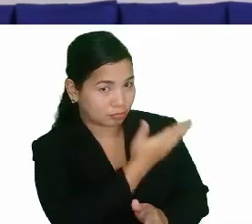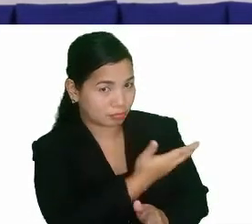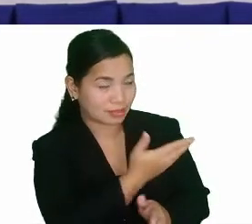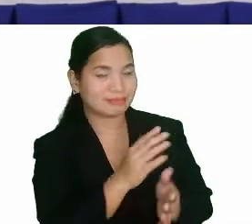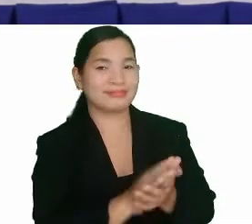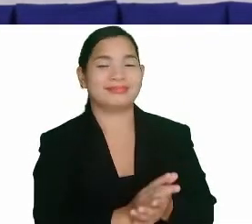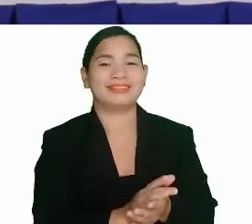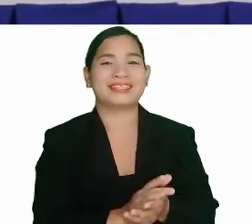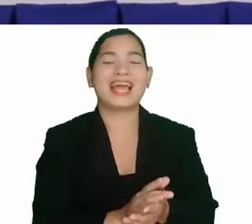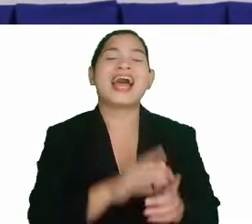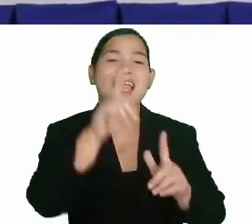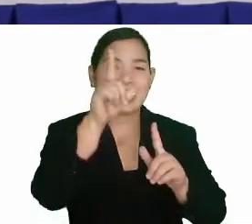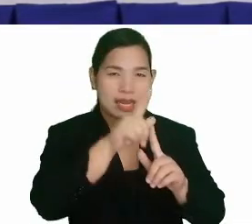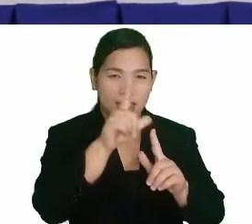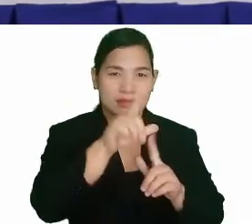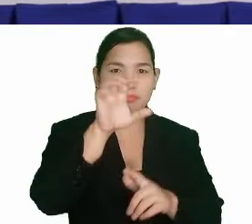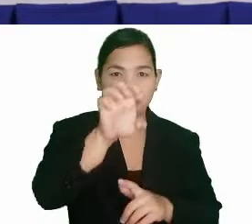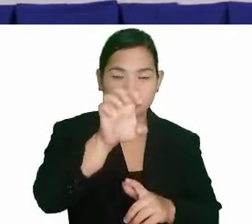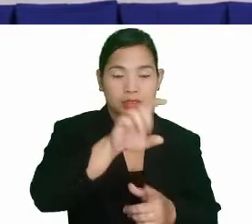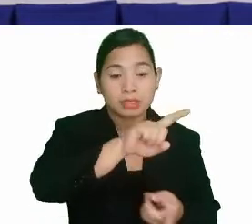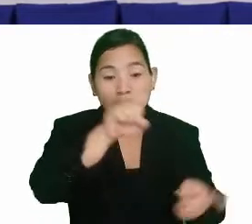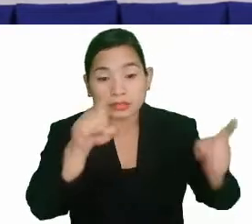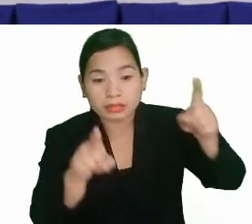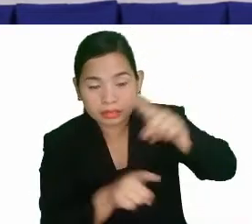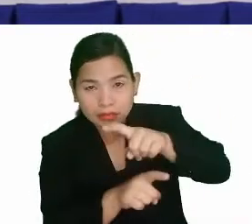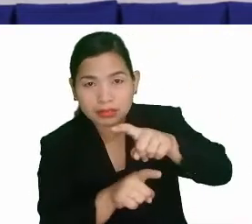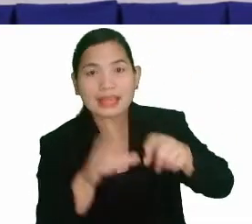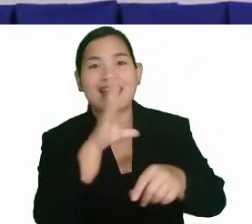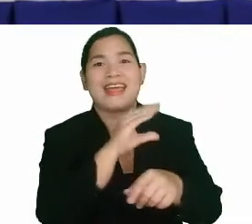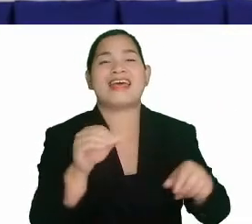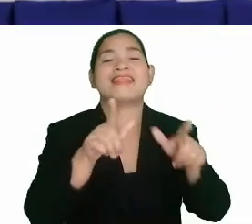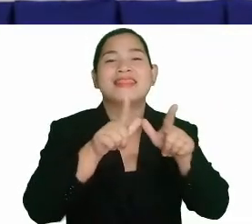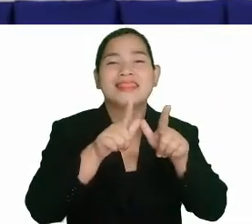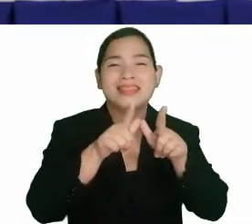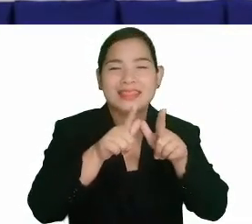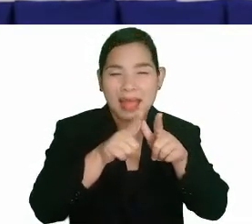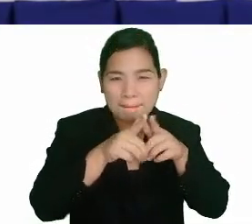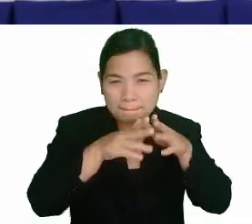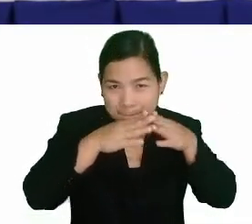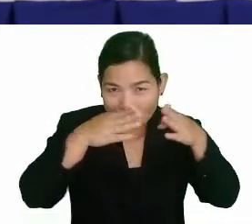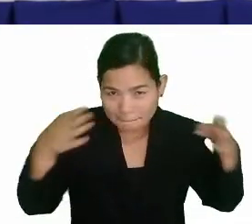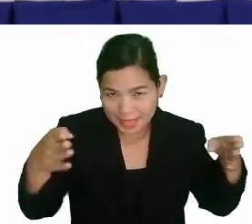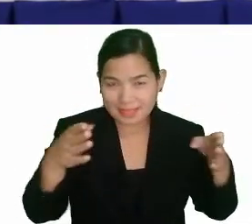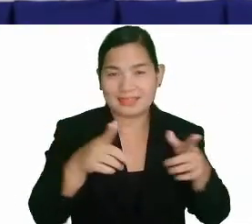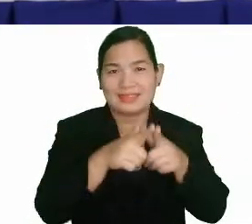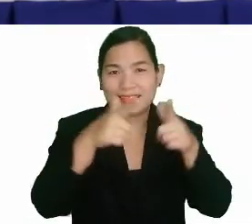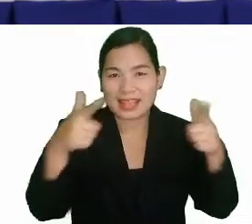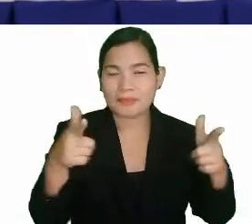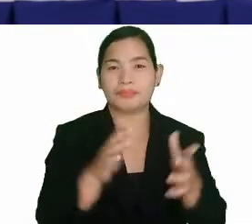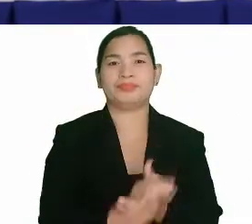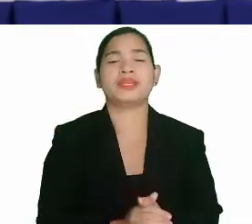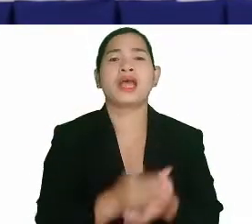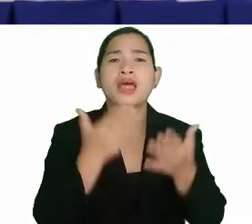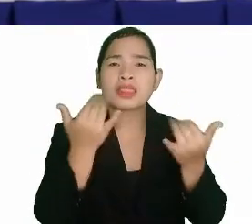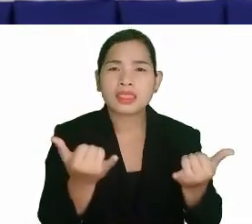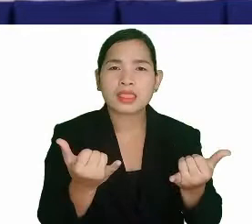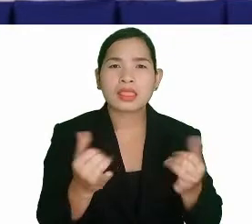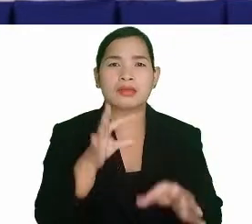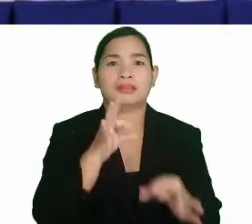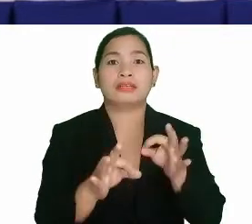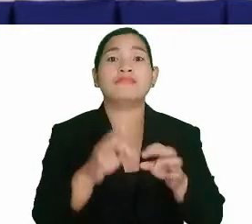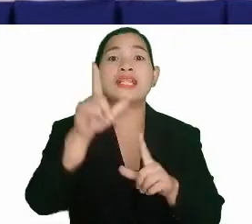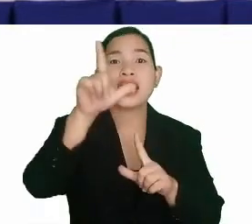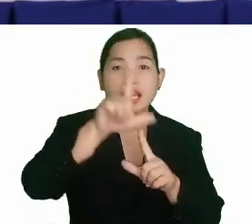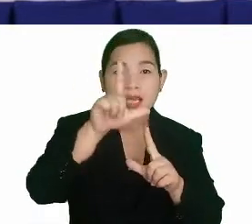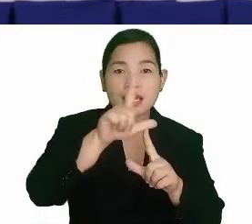The letter E is seen as inverted and enlarged. Now, if you will invert the letter E and look at